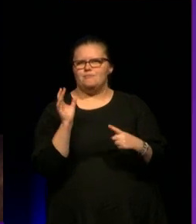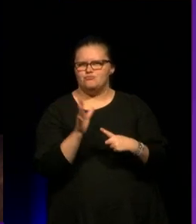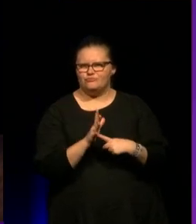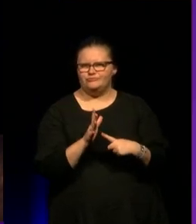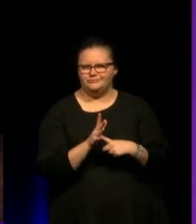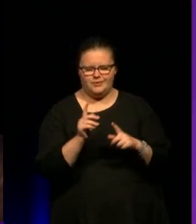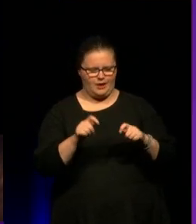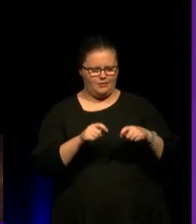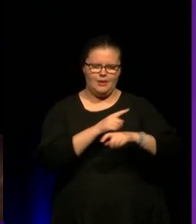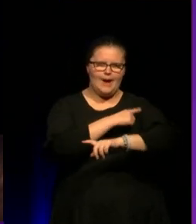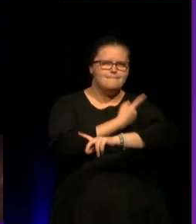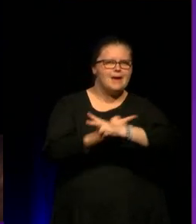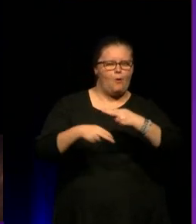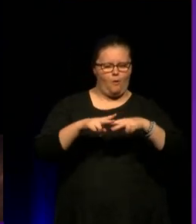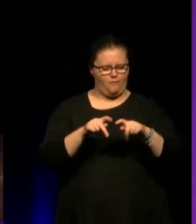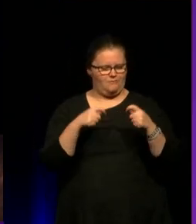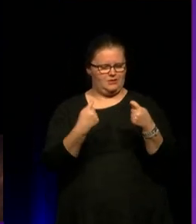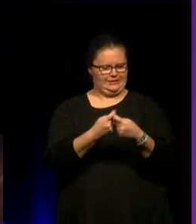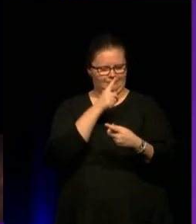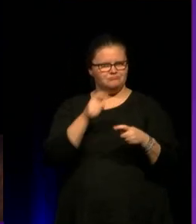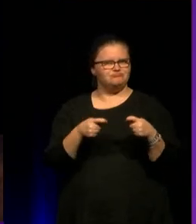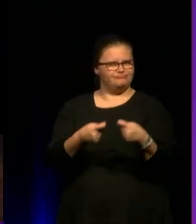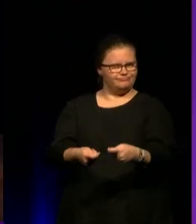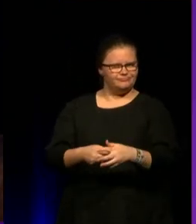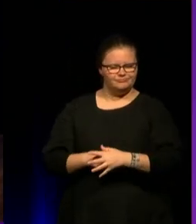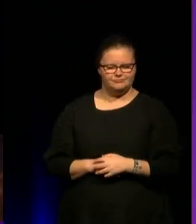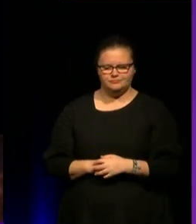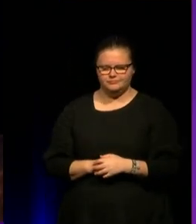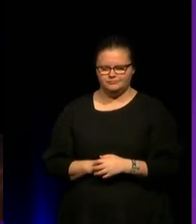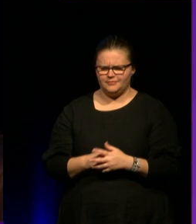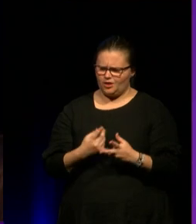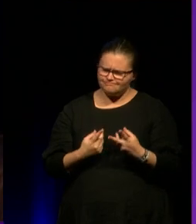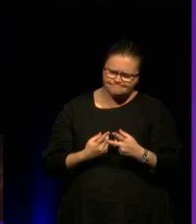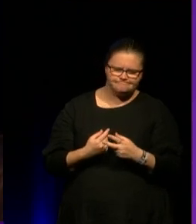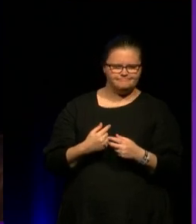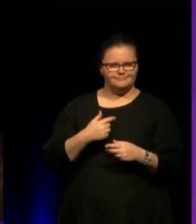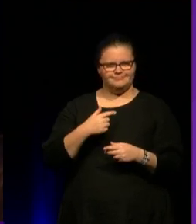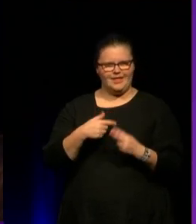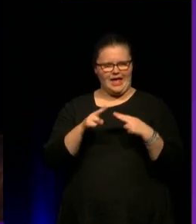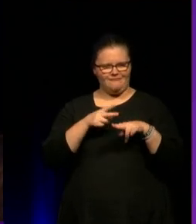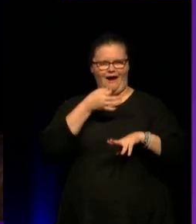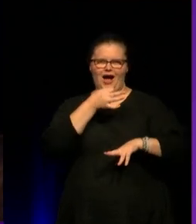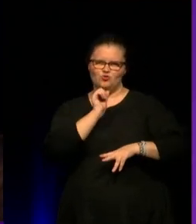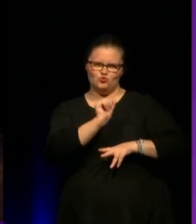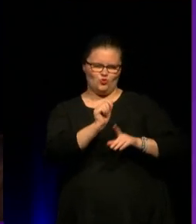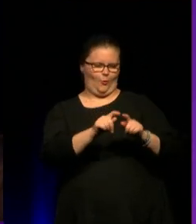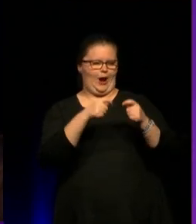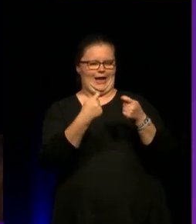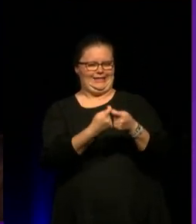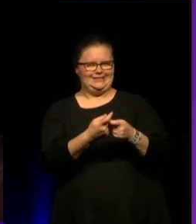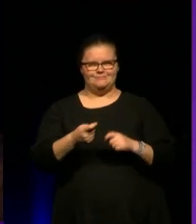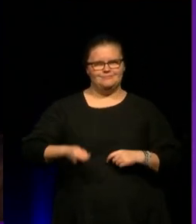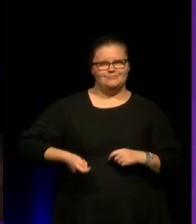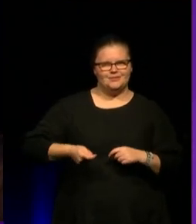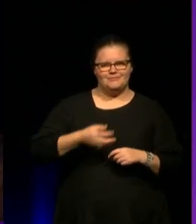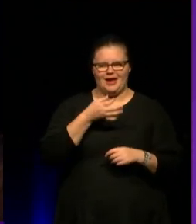teams to deliver. What I've seen is, if I had to ask your team members, tell me about Sean, and what do you